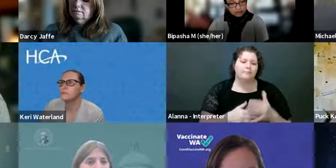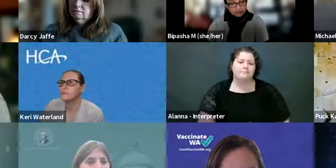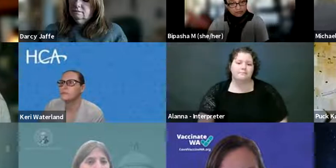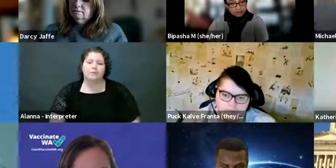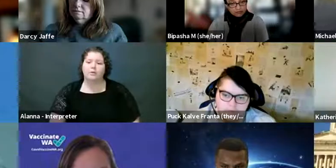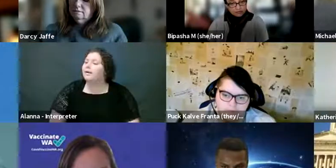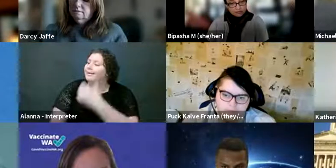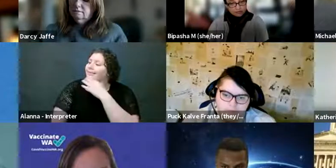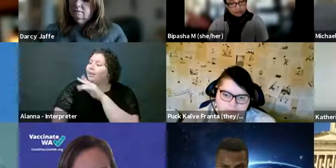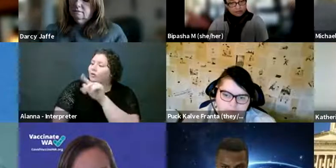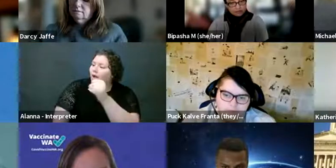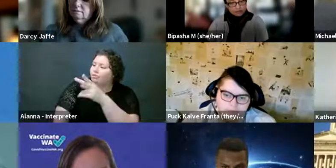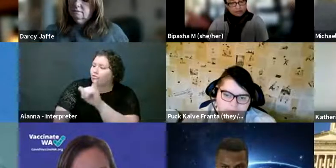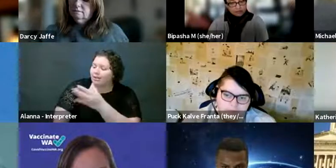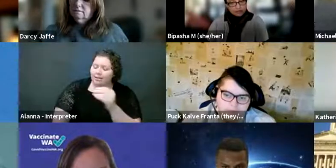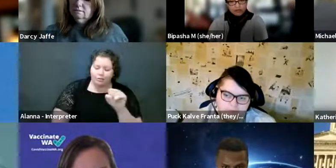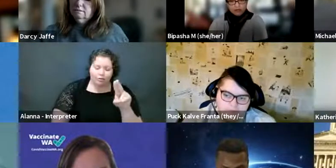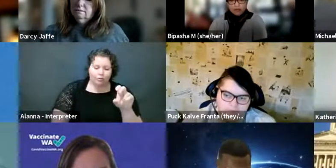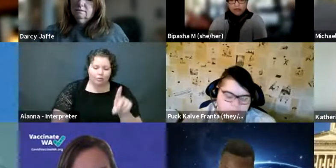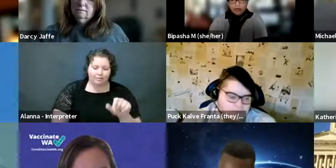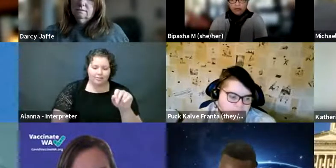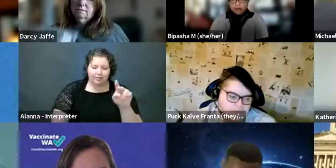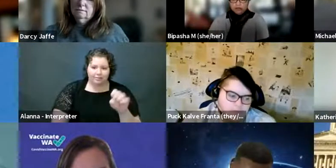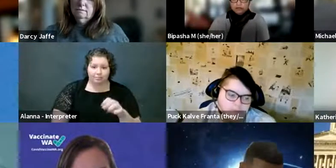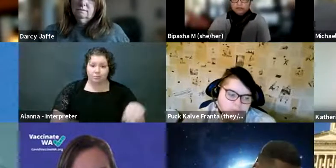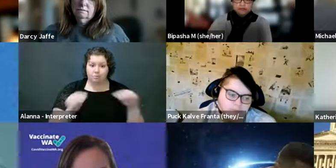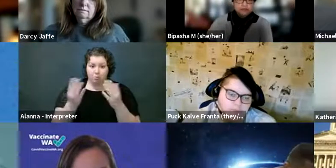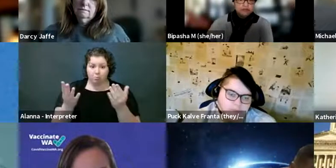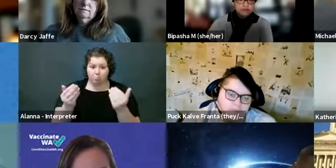right. Any other things to add from Suzanne's group?